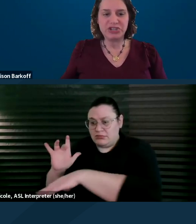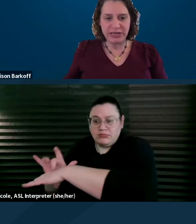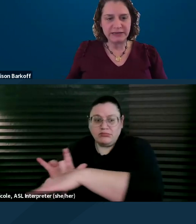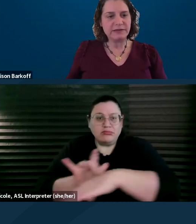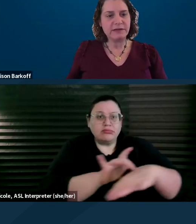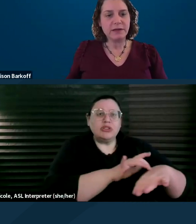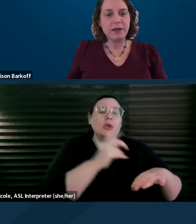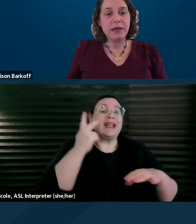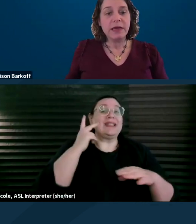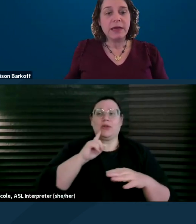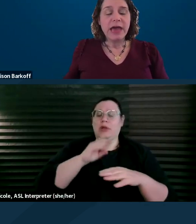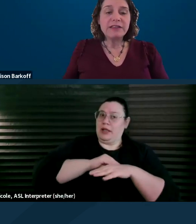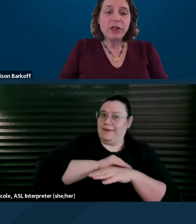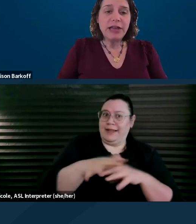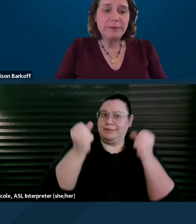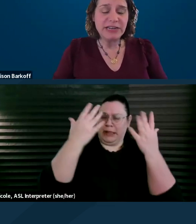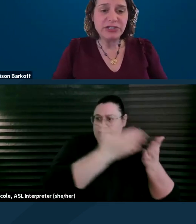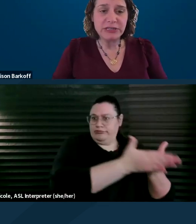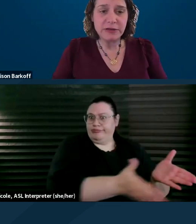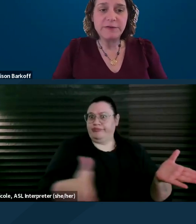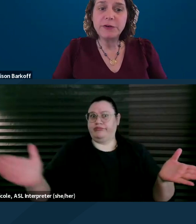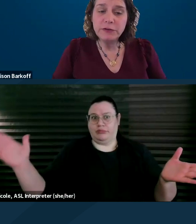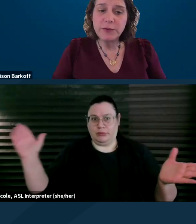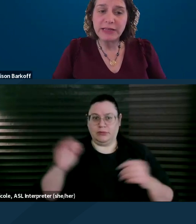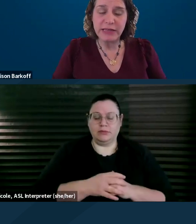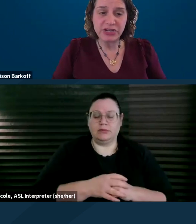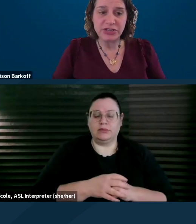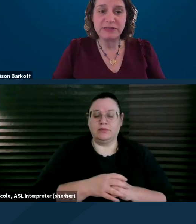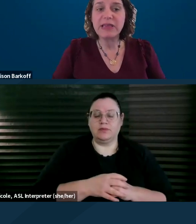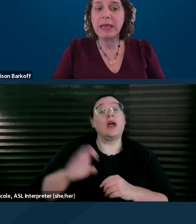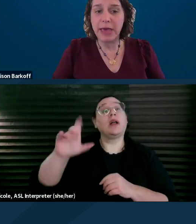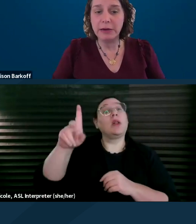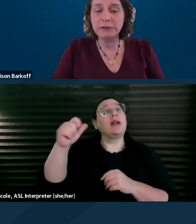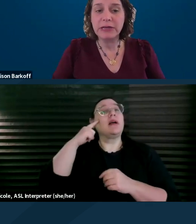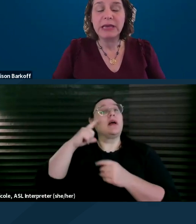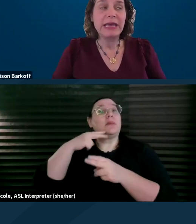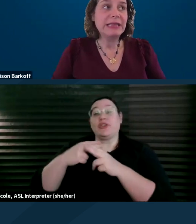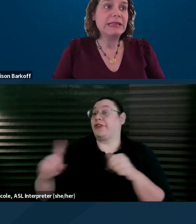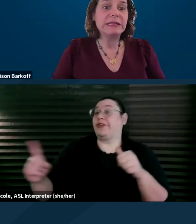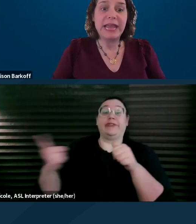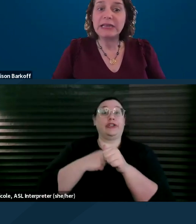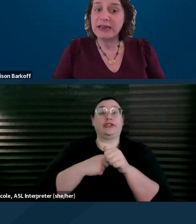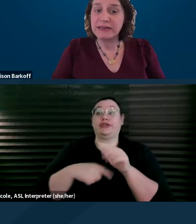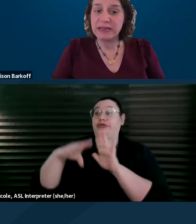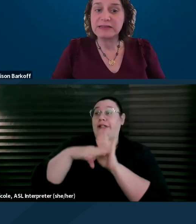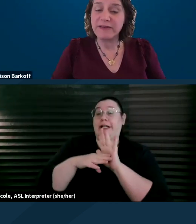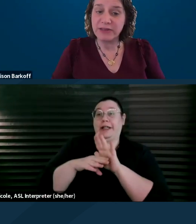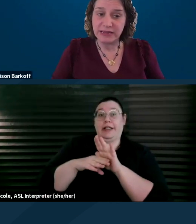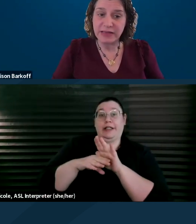the reach is. As Claudia mentioned, the first regulations came out in the